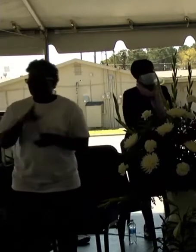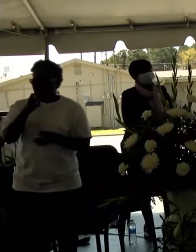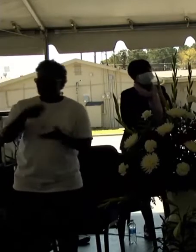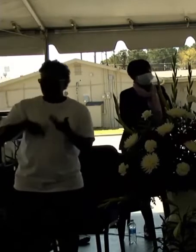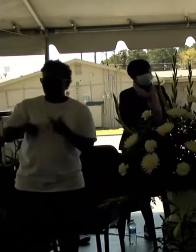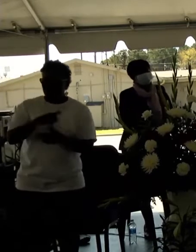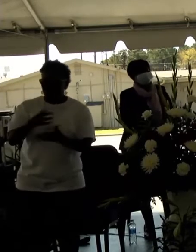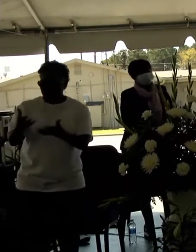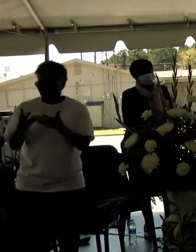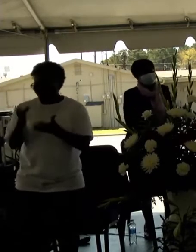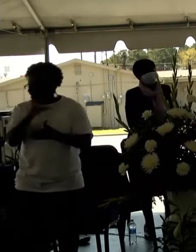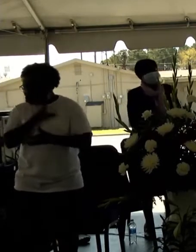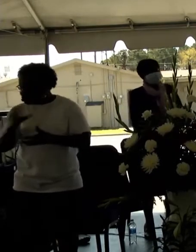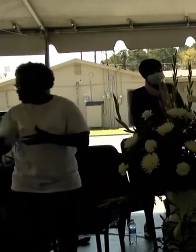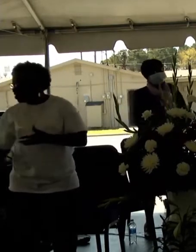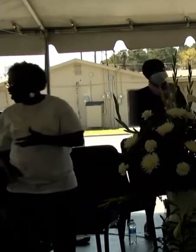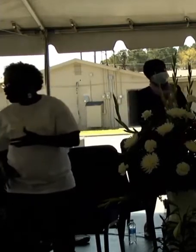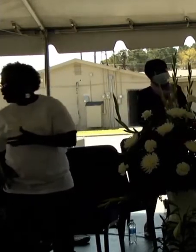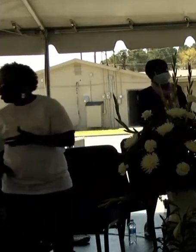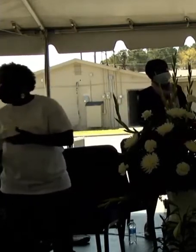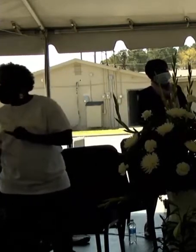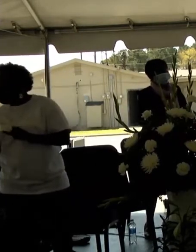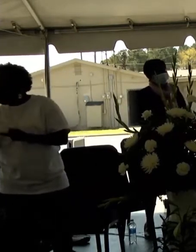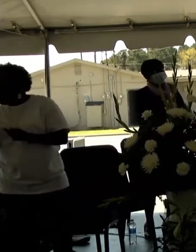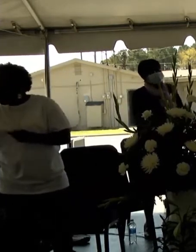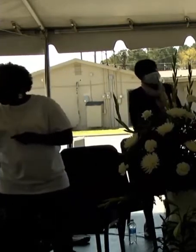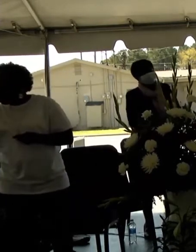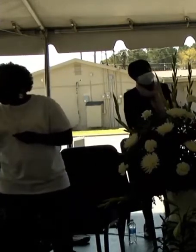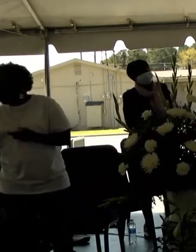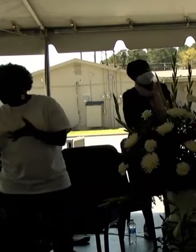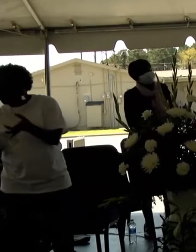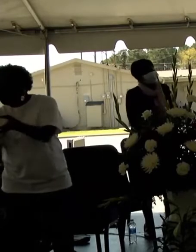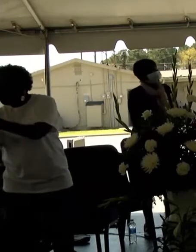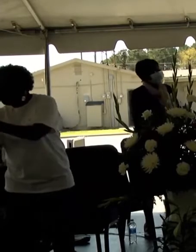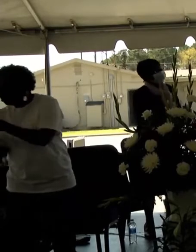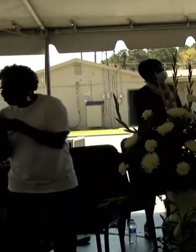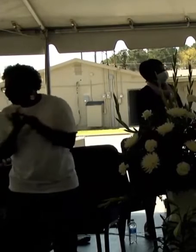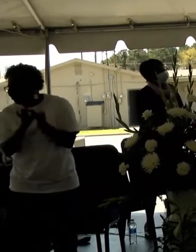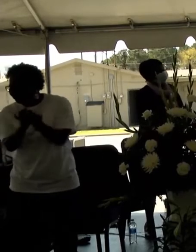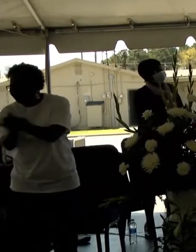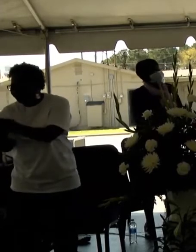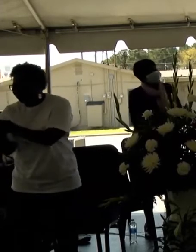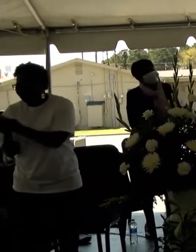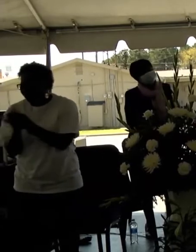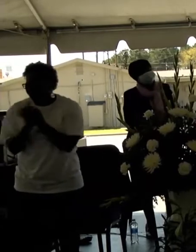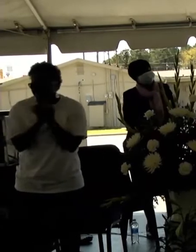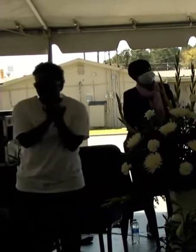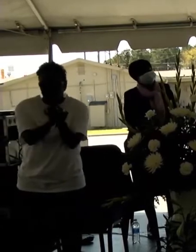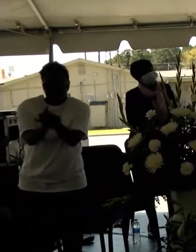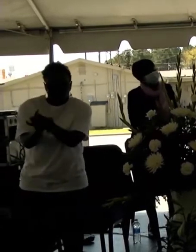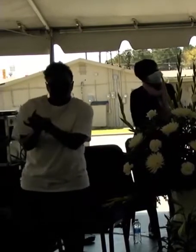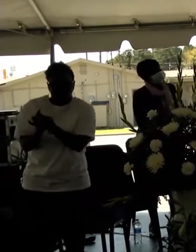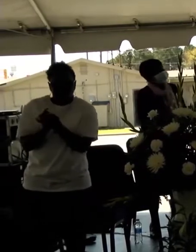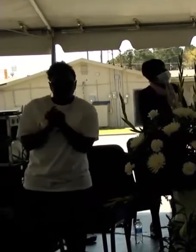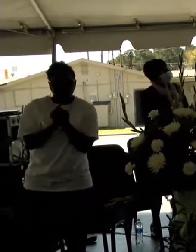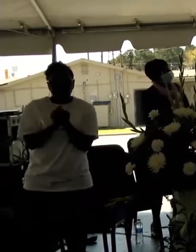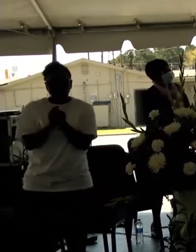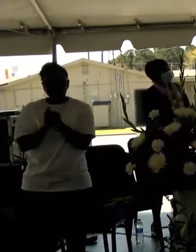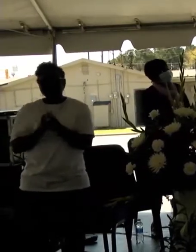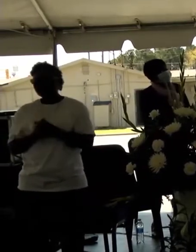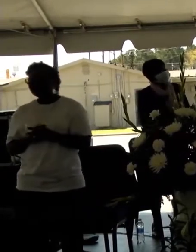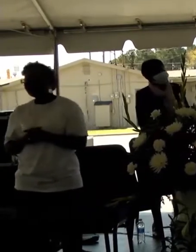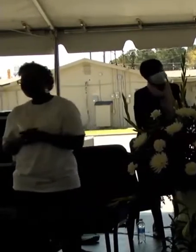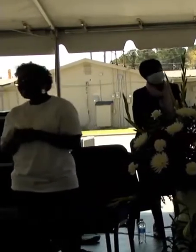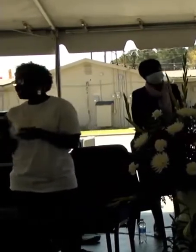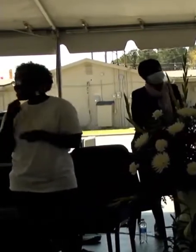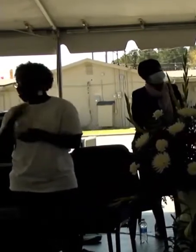Because we want Christianity by association. We want Holy Ghost by rubbing off. When he rose,